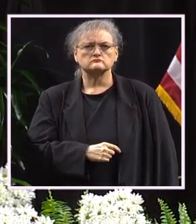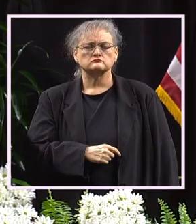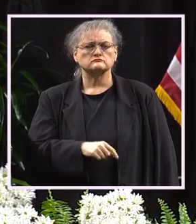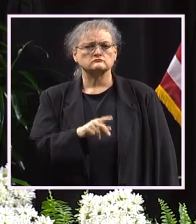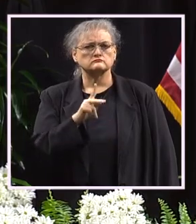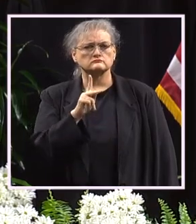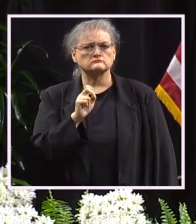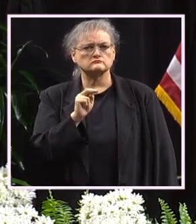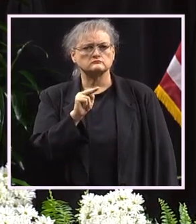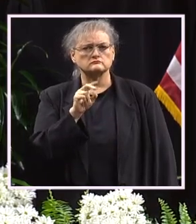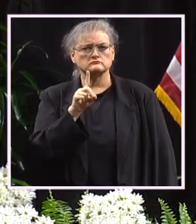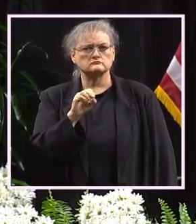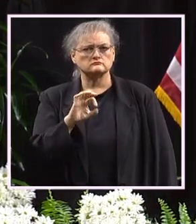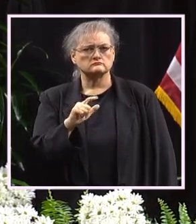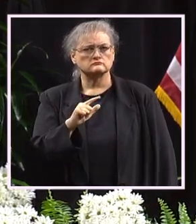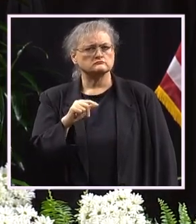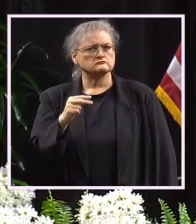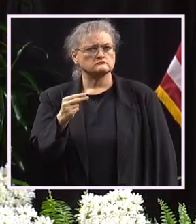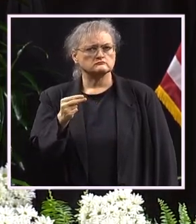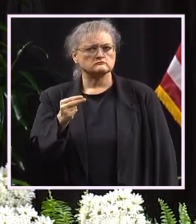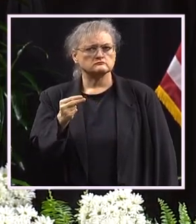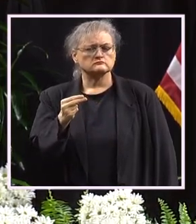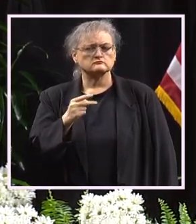Kendall M. Hackney.